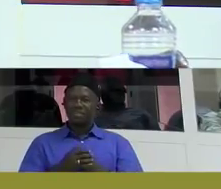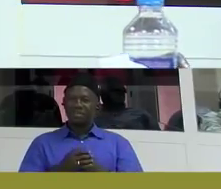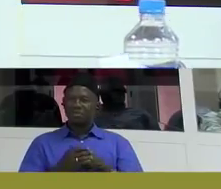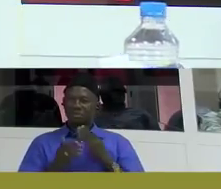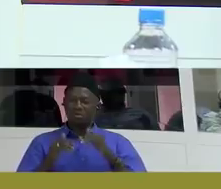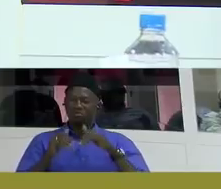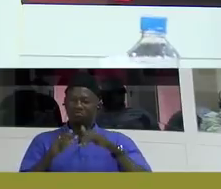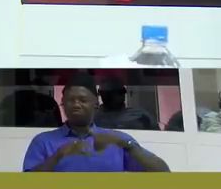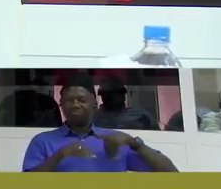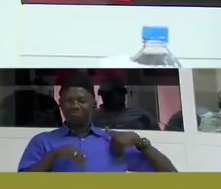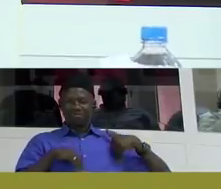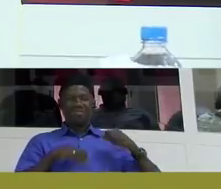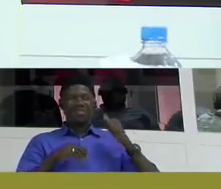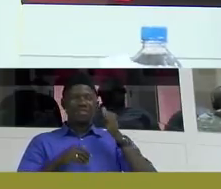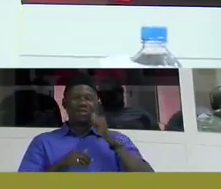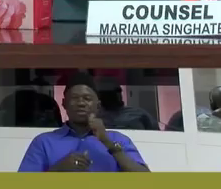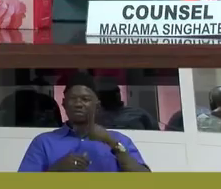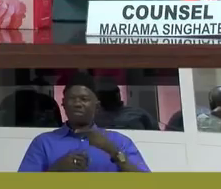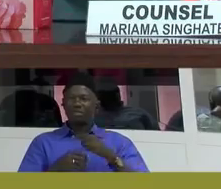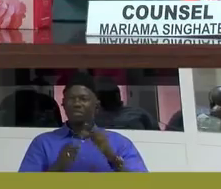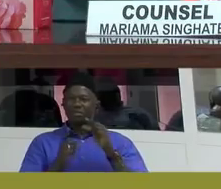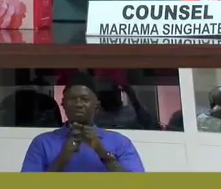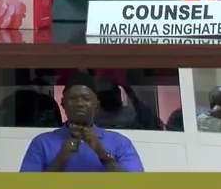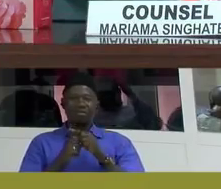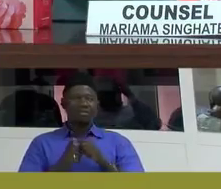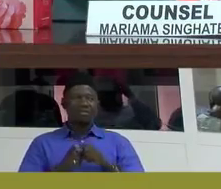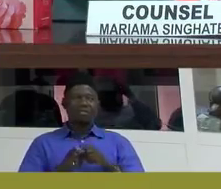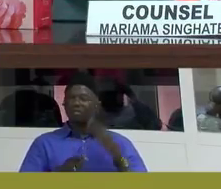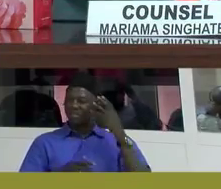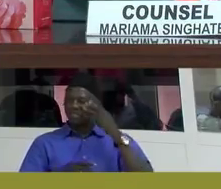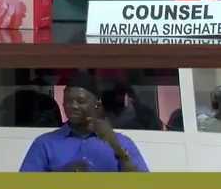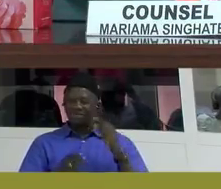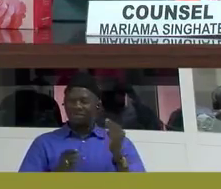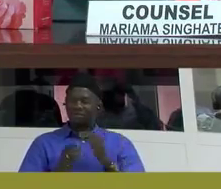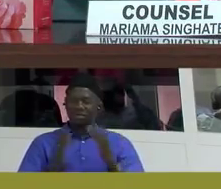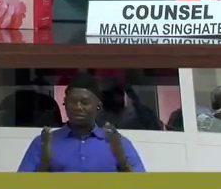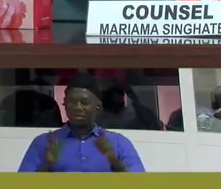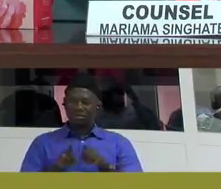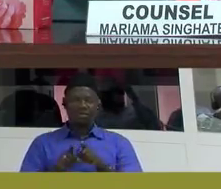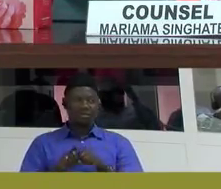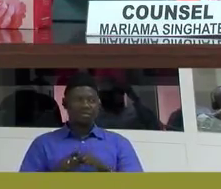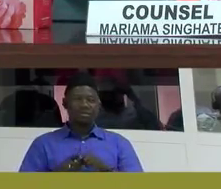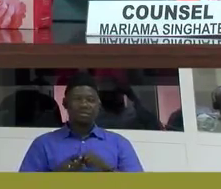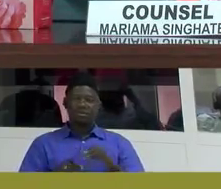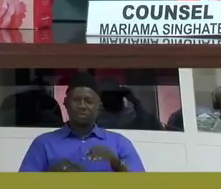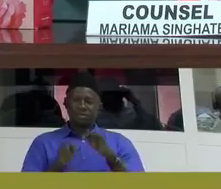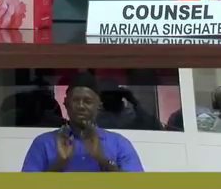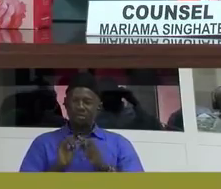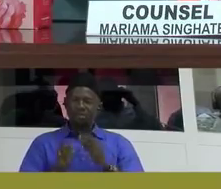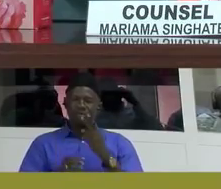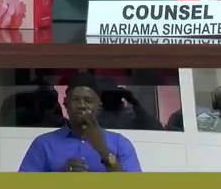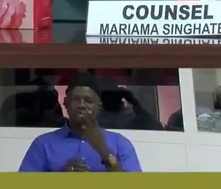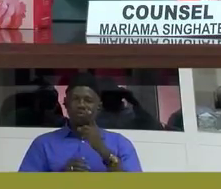that use of that word. It just sounded very much like that, Mr. Chair. Thank you. Thank you very much. We'll take a 1 hour break.